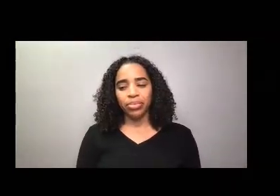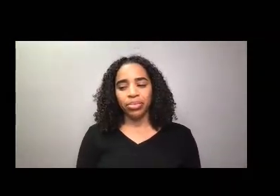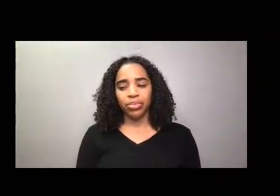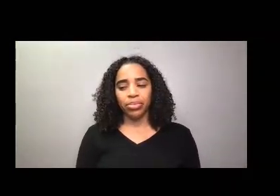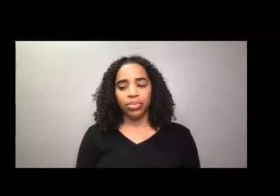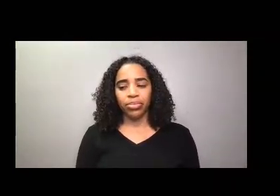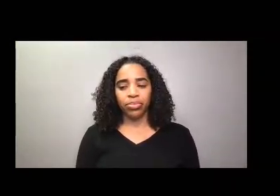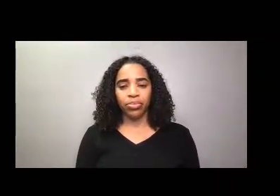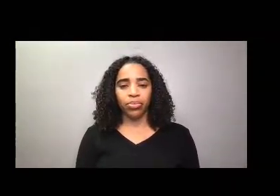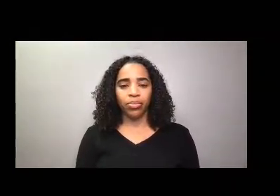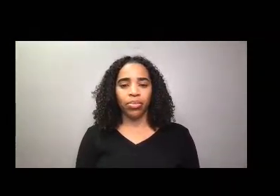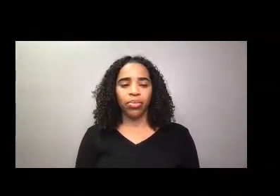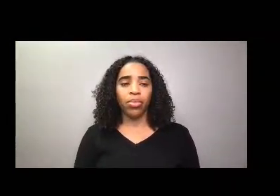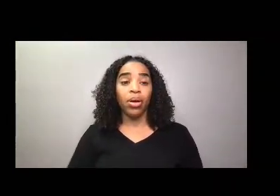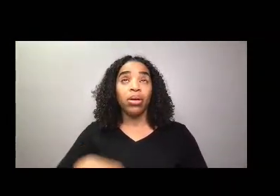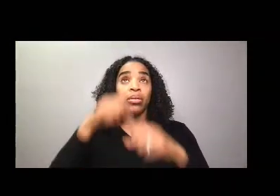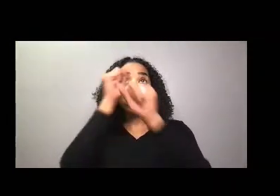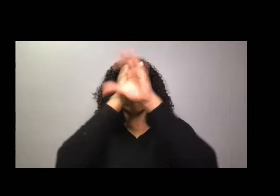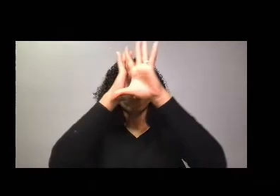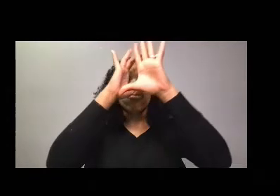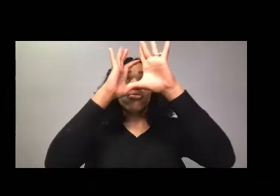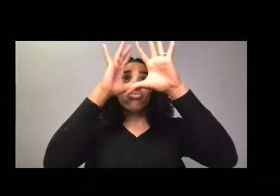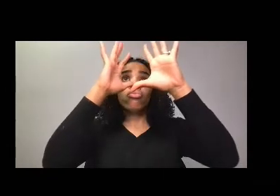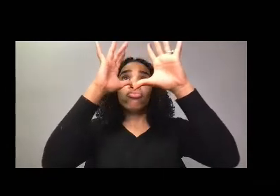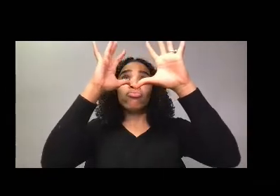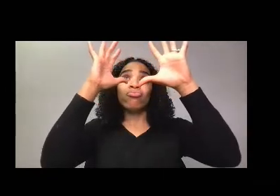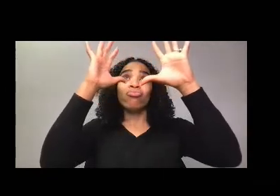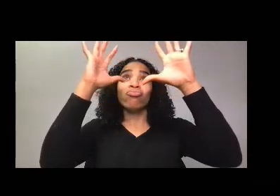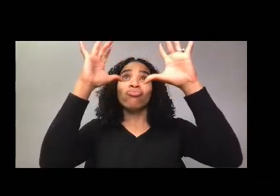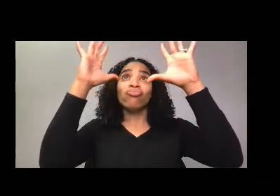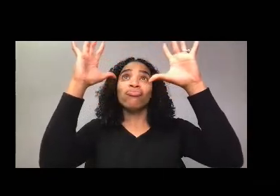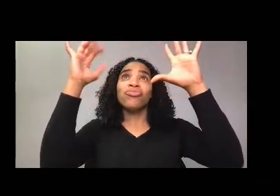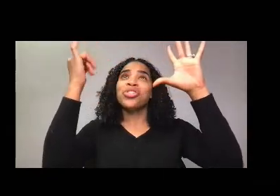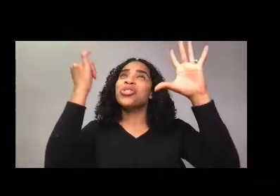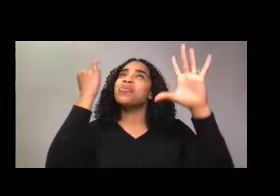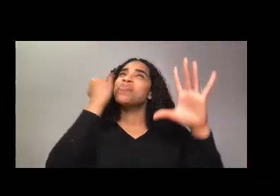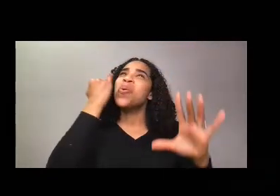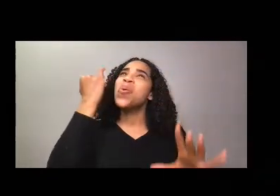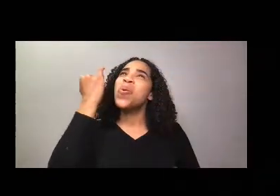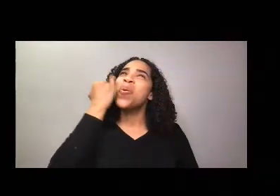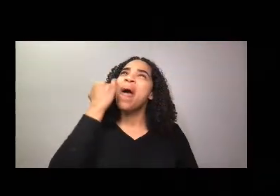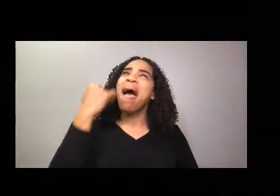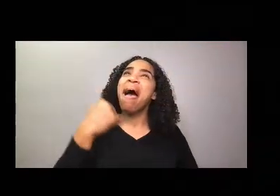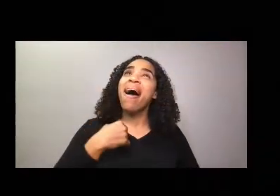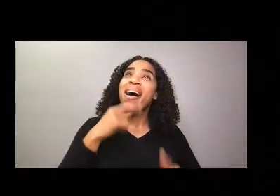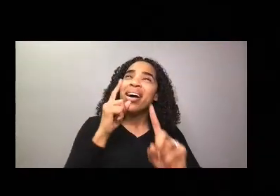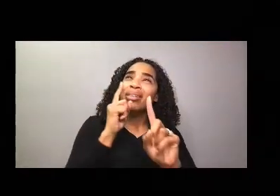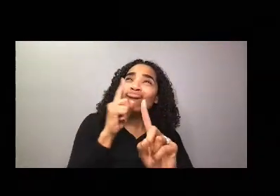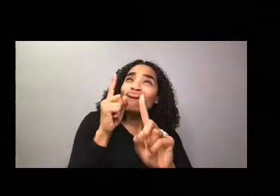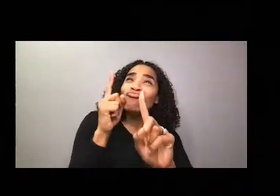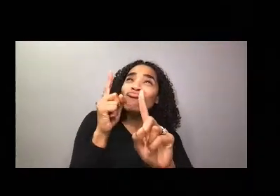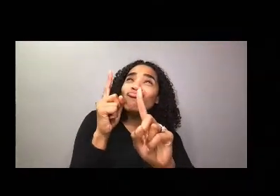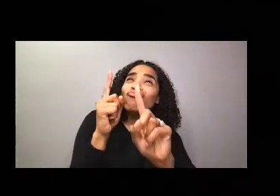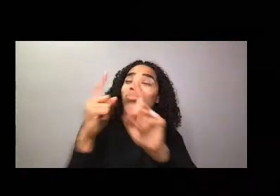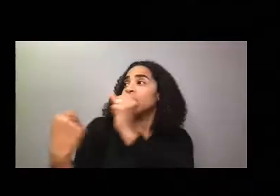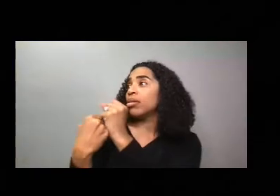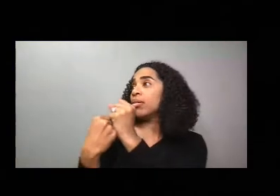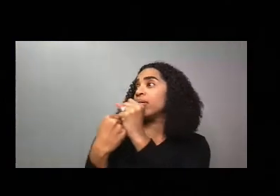If I could have been what I could have been, I could have been